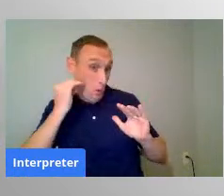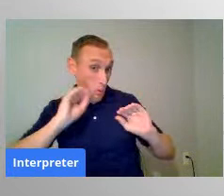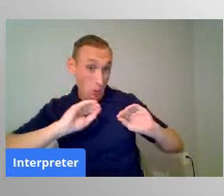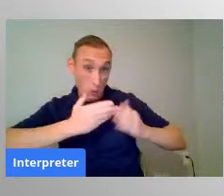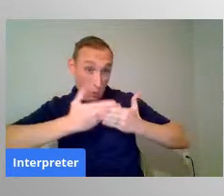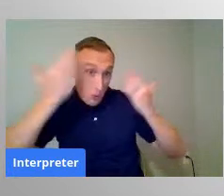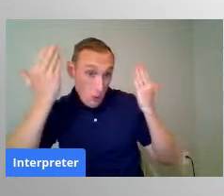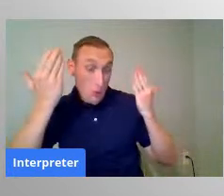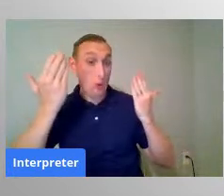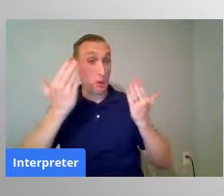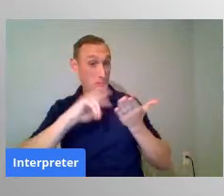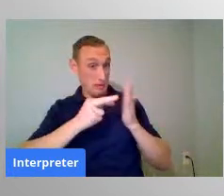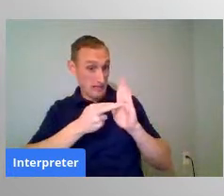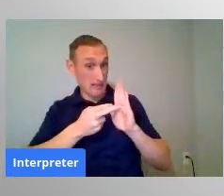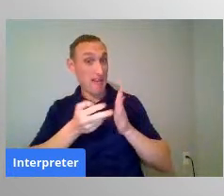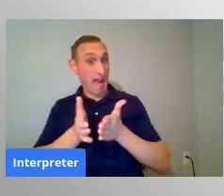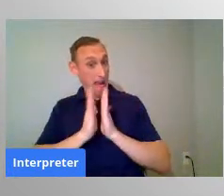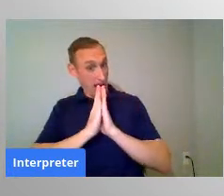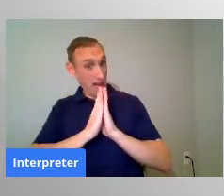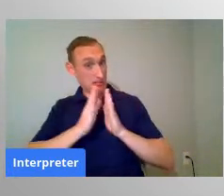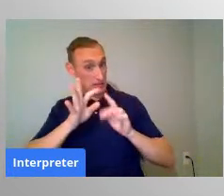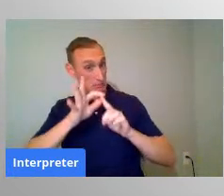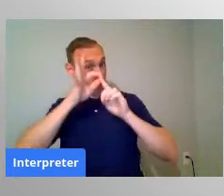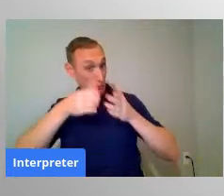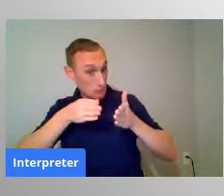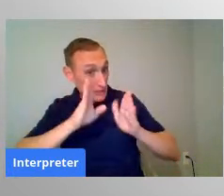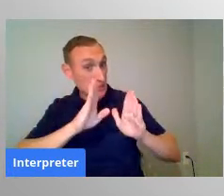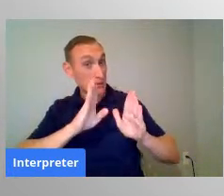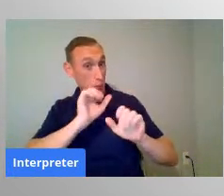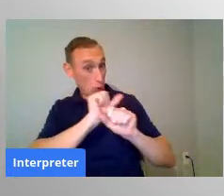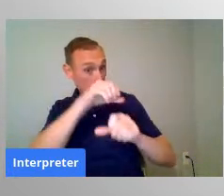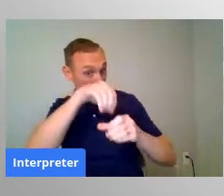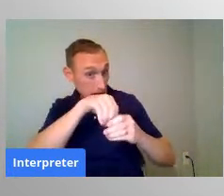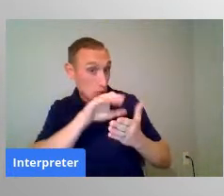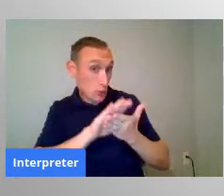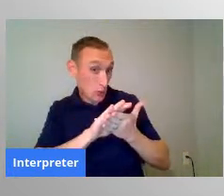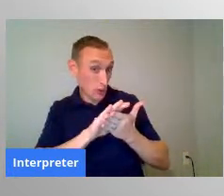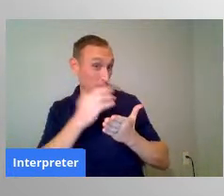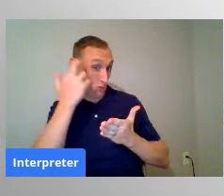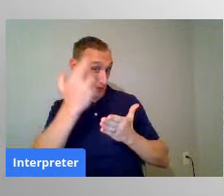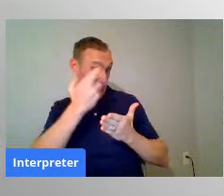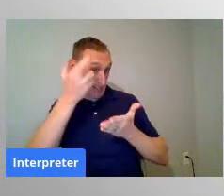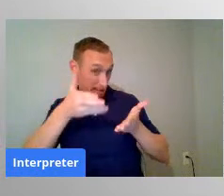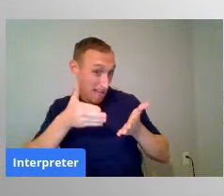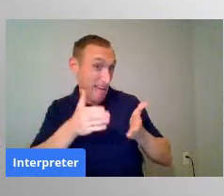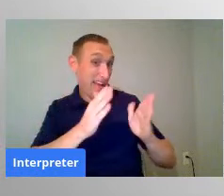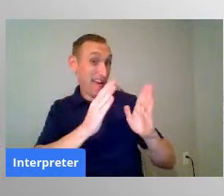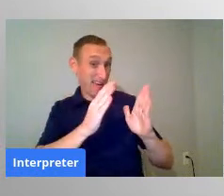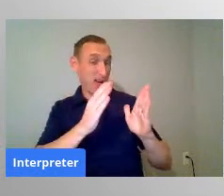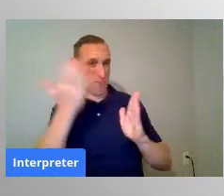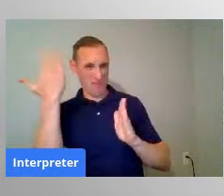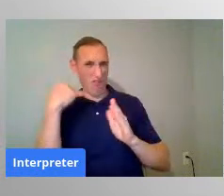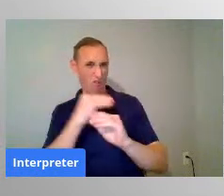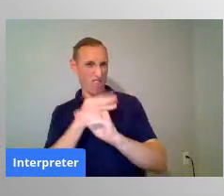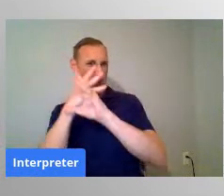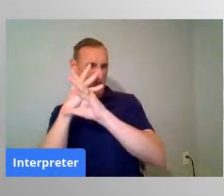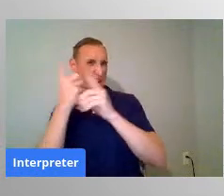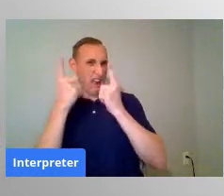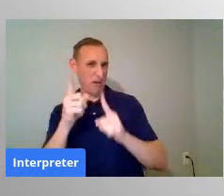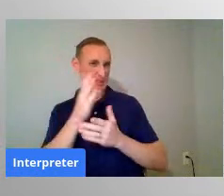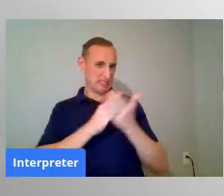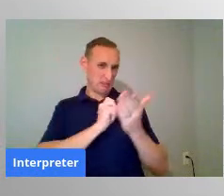be in their schools because they can't teach their children from home. That was the same case when we were virtual before.